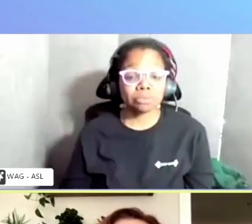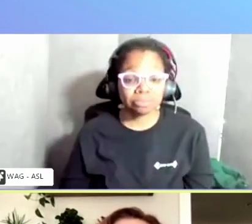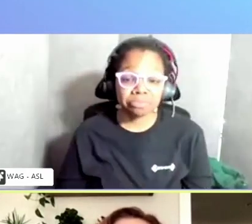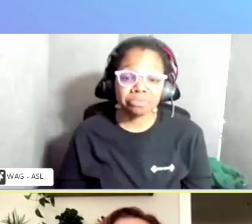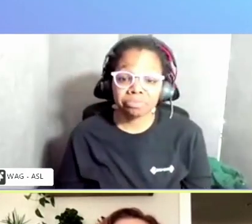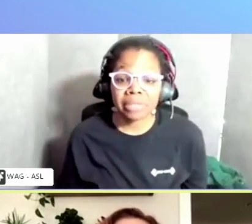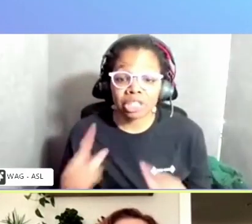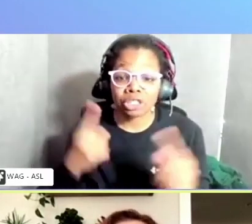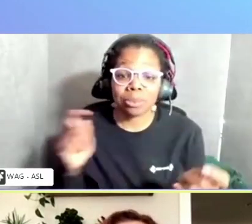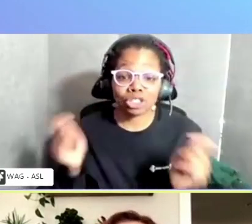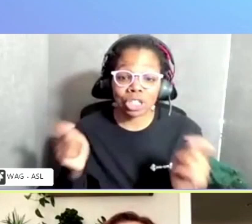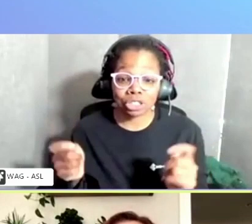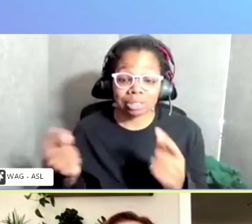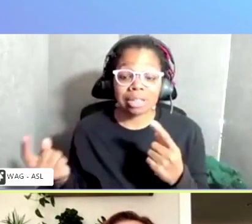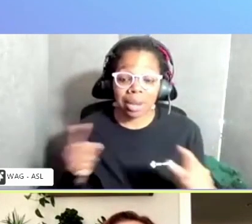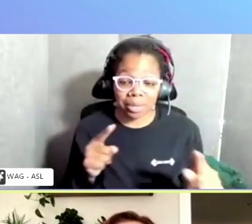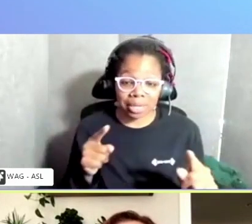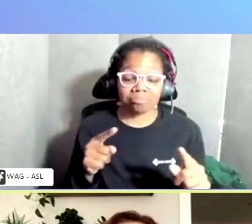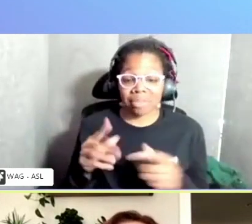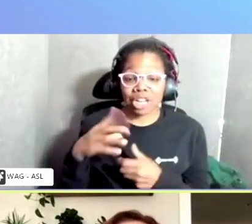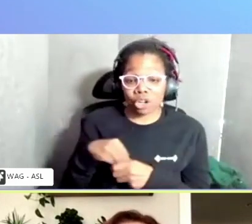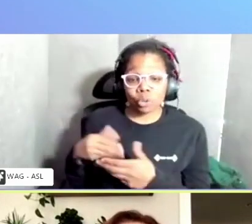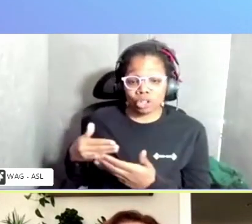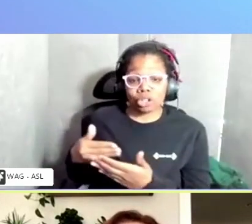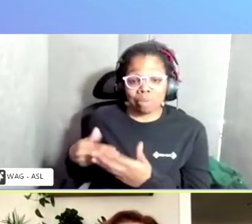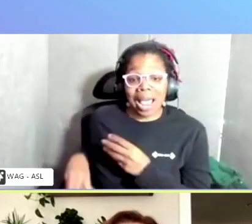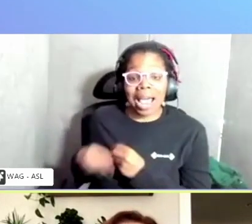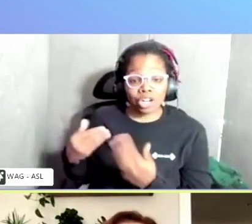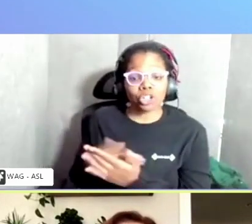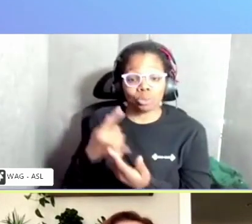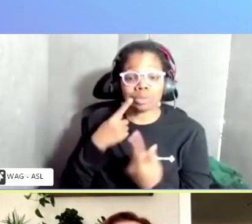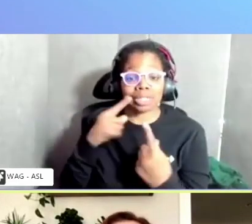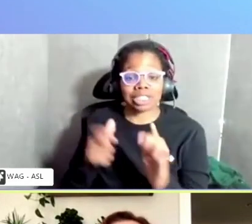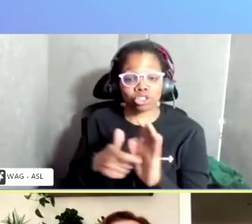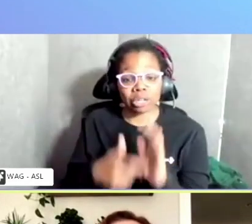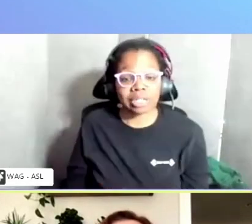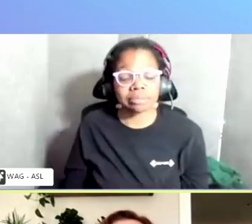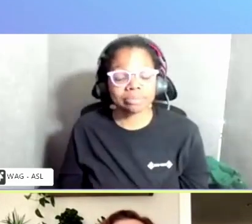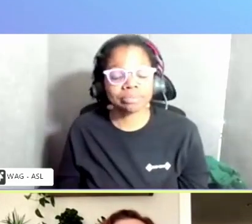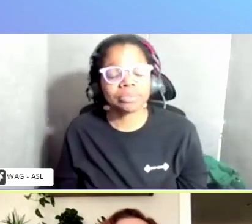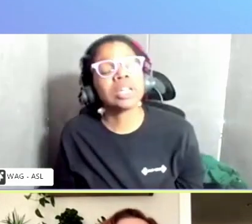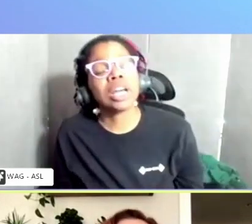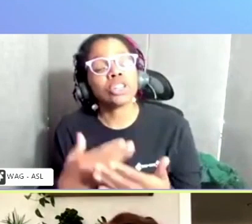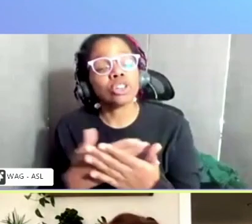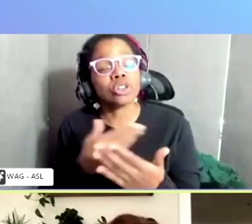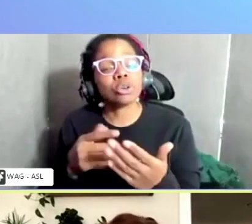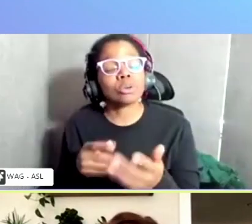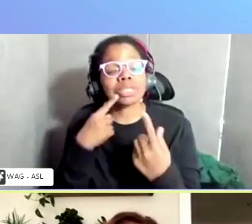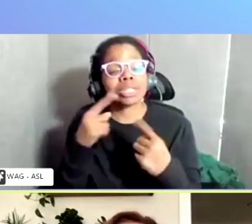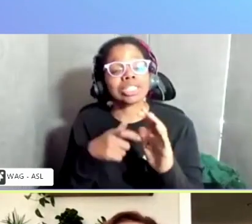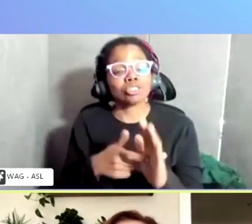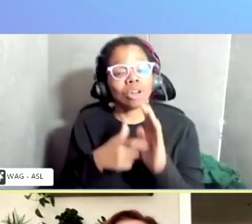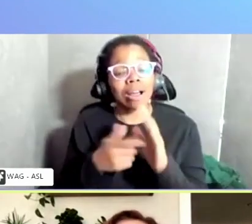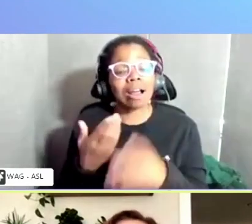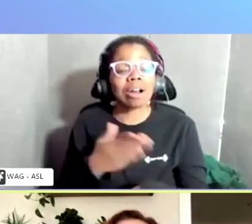pretty big changes in addition to just new success criterion. The new success criterion enhance